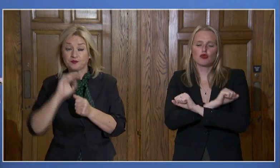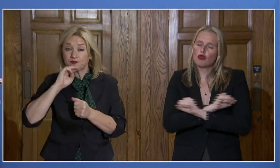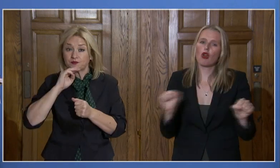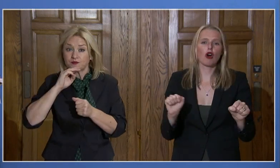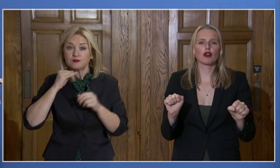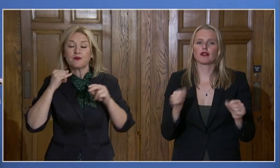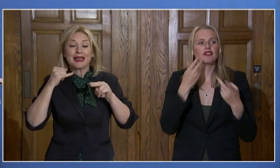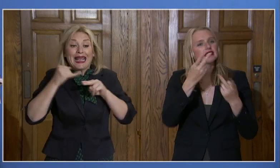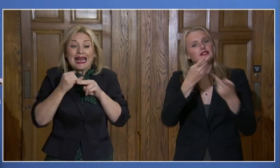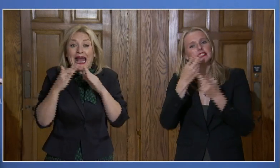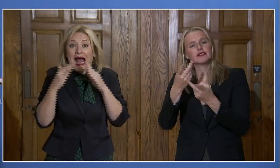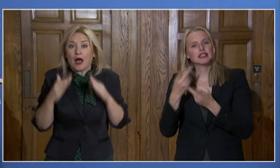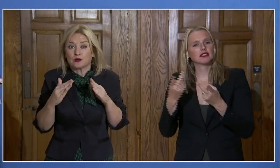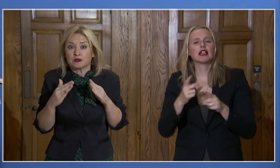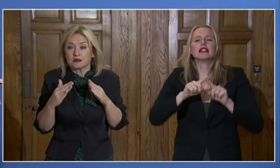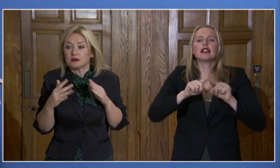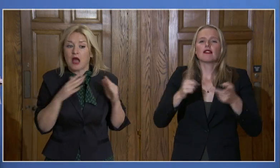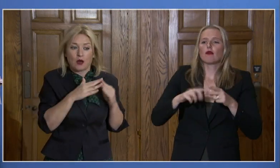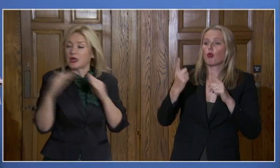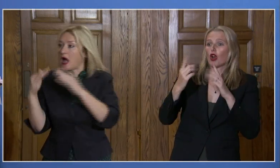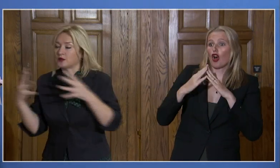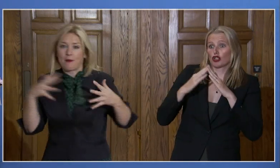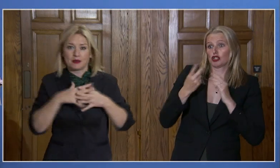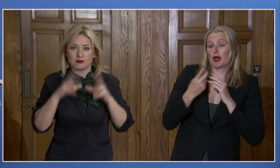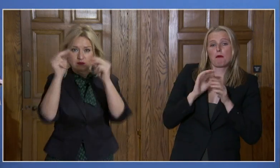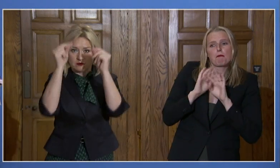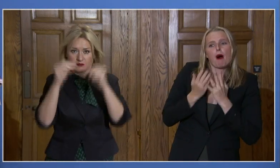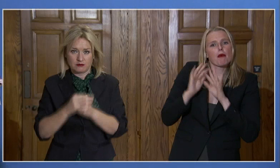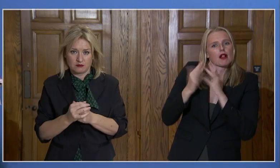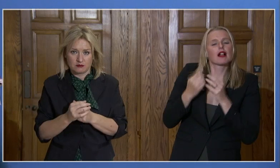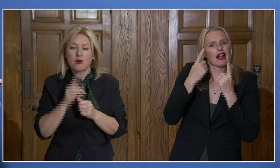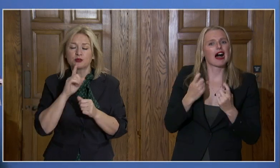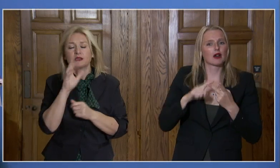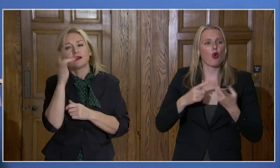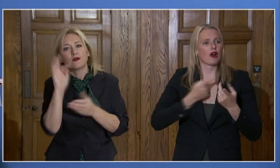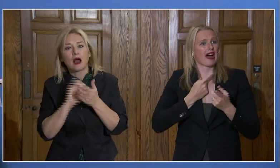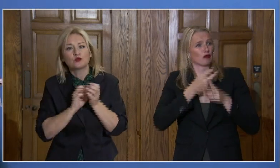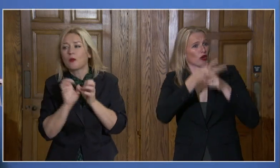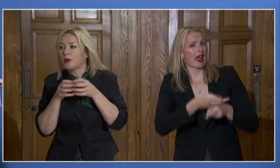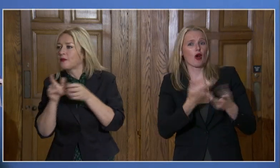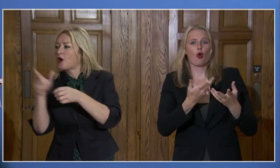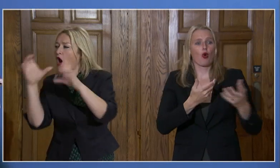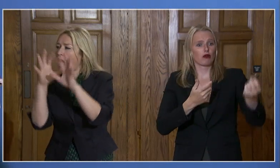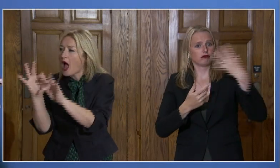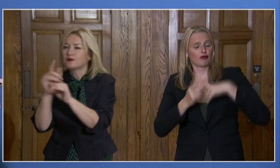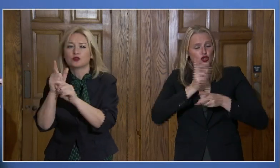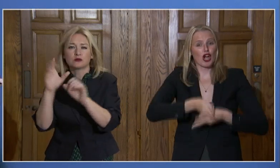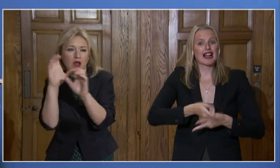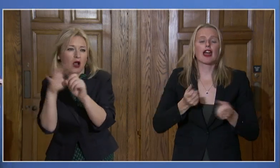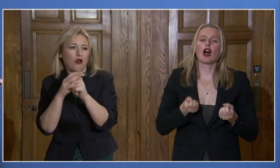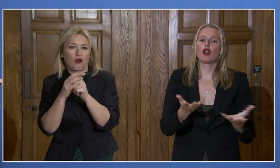with exemptions for bubbling with one other household, caring responsibilities, including childcare, essential